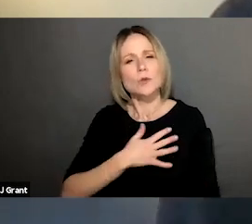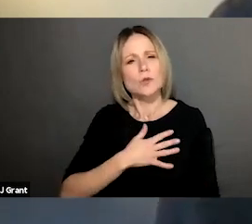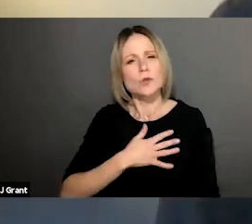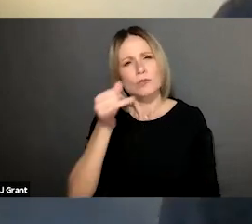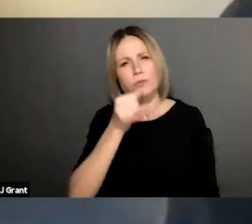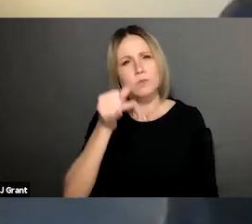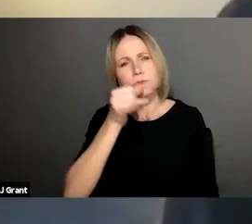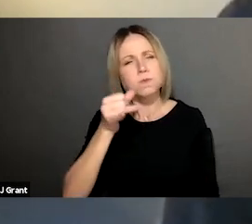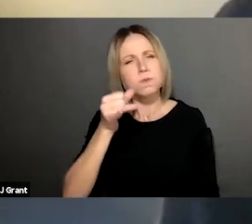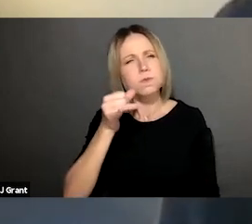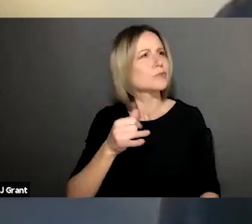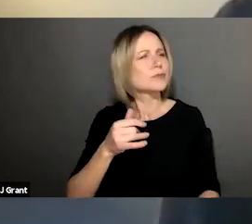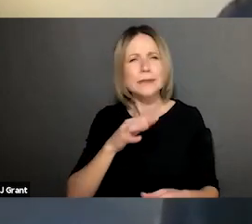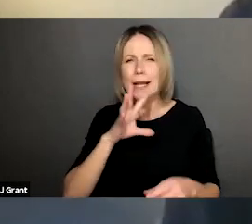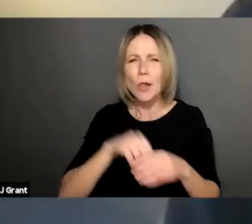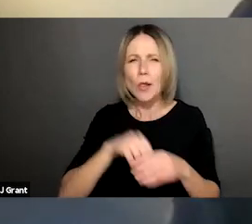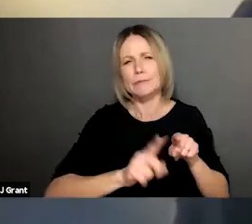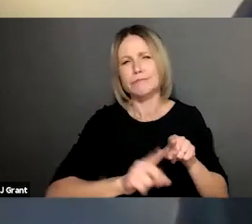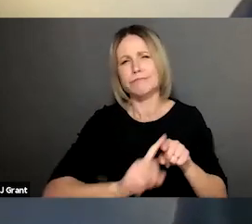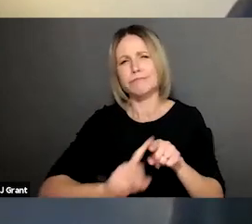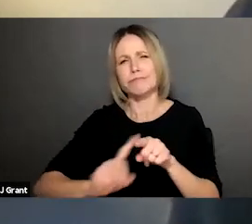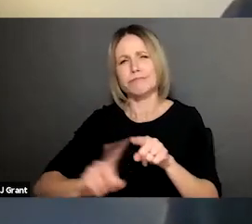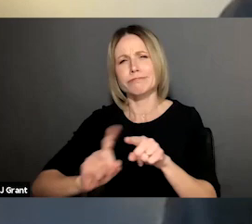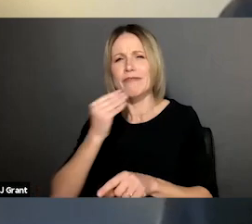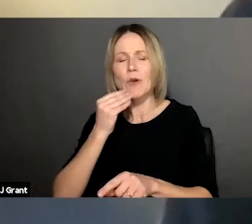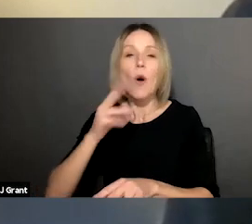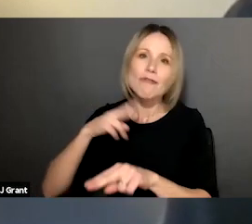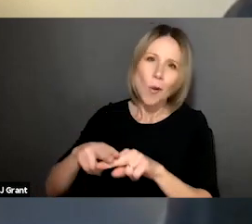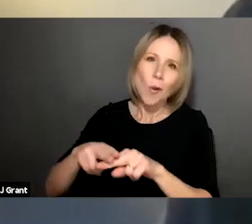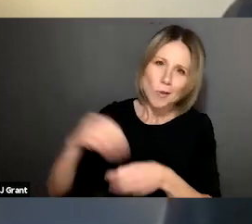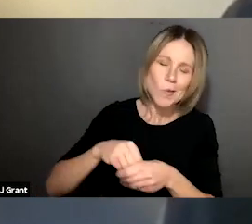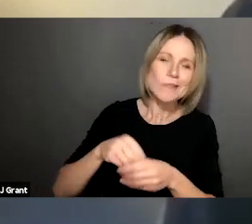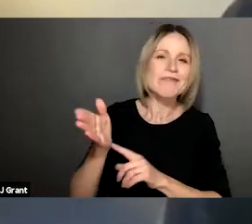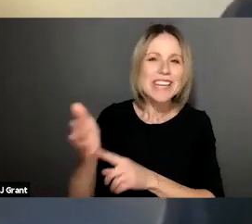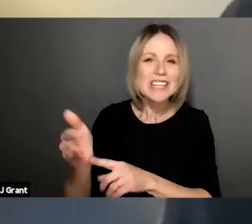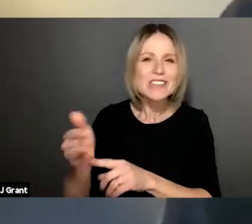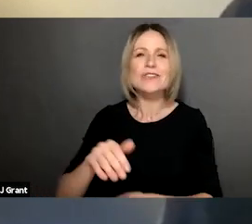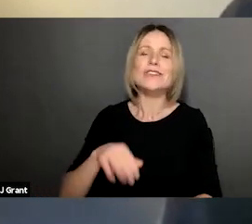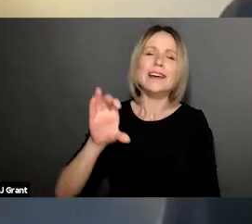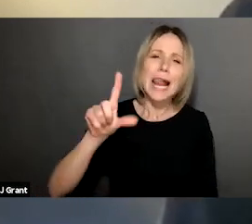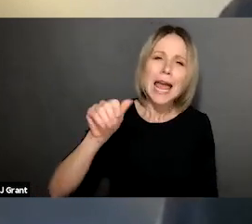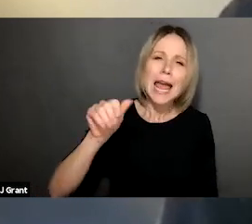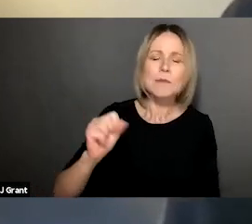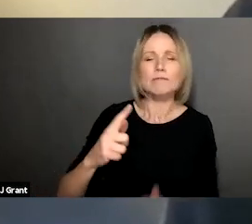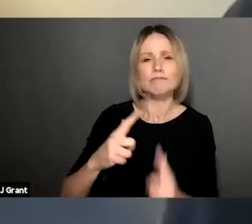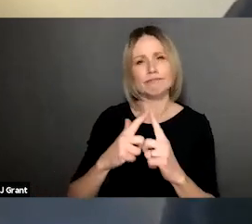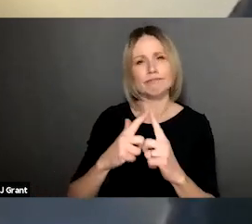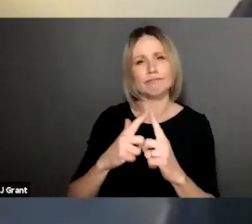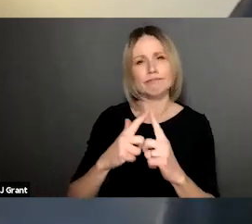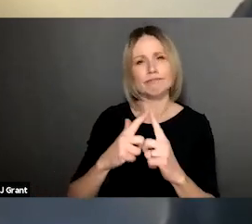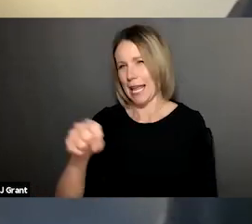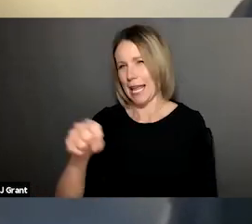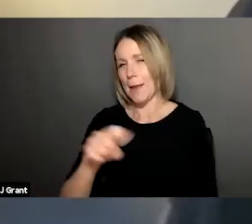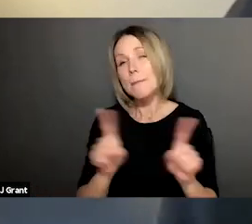of clams and lots of fish as well. But it really, if you ask me